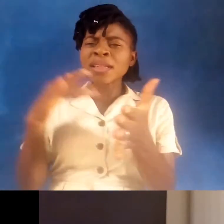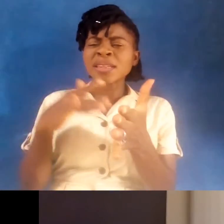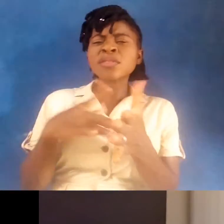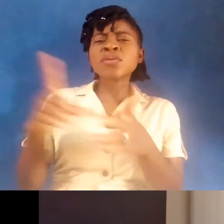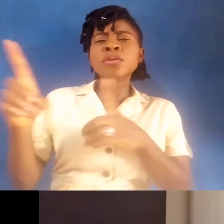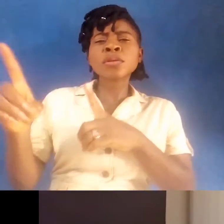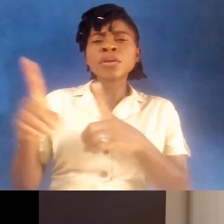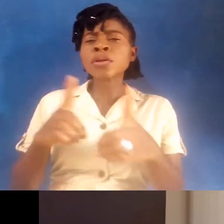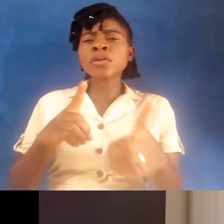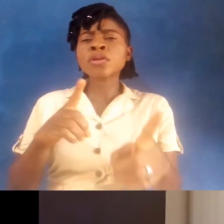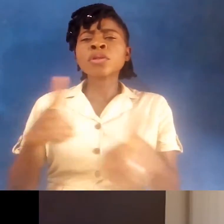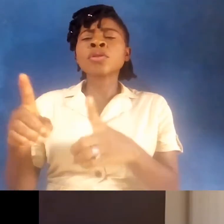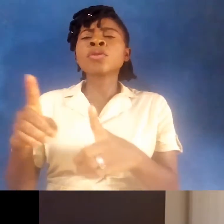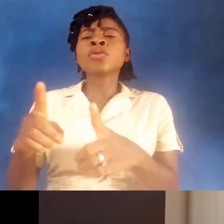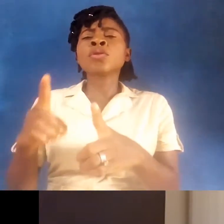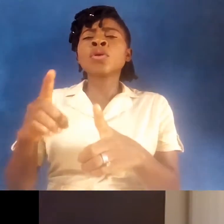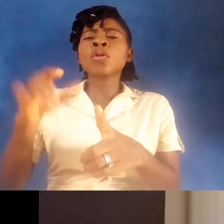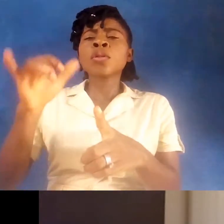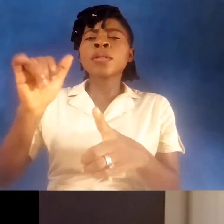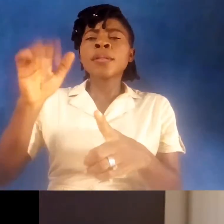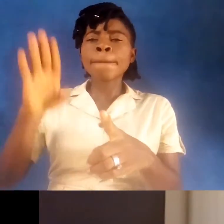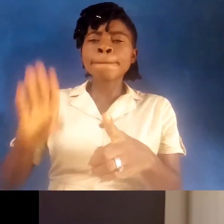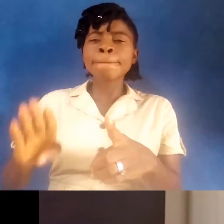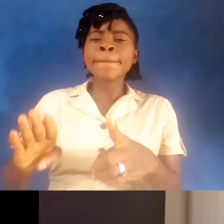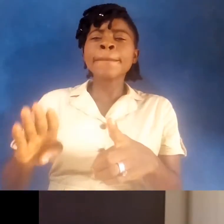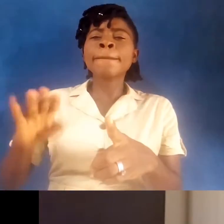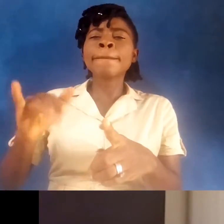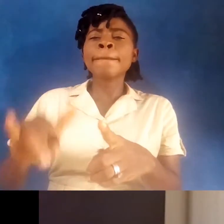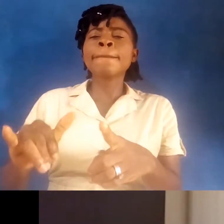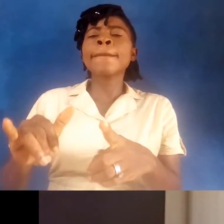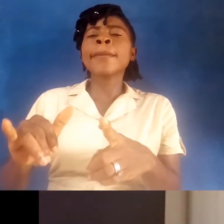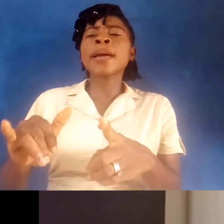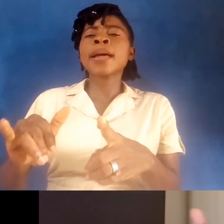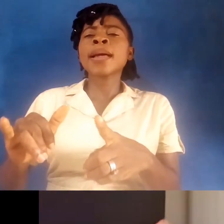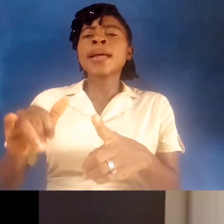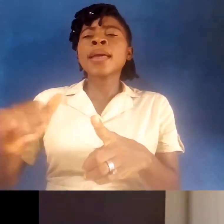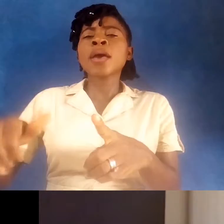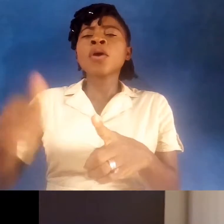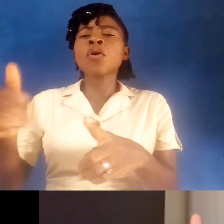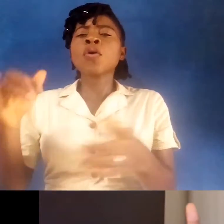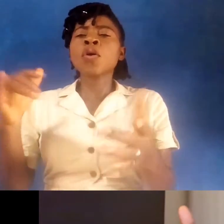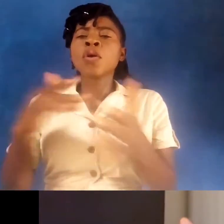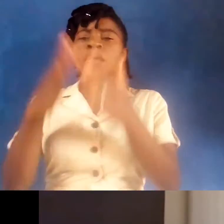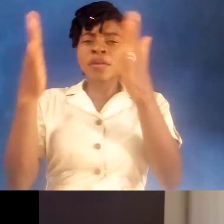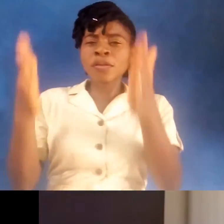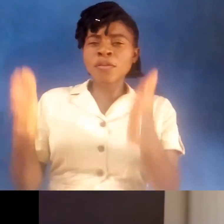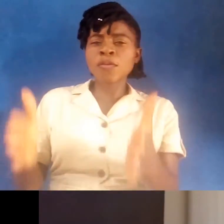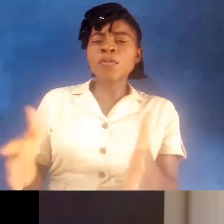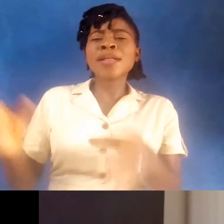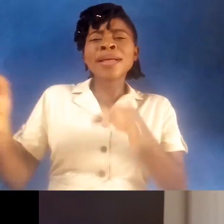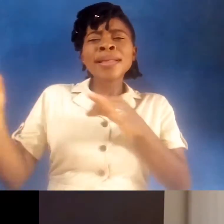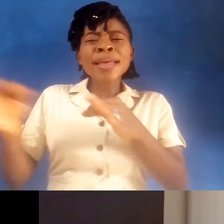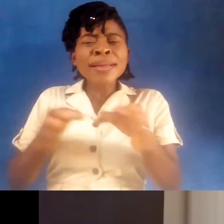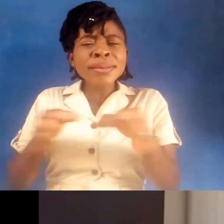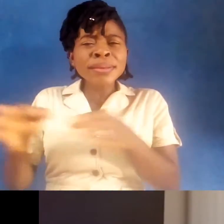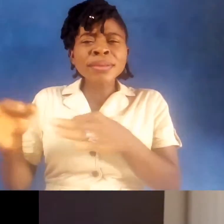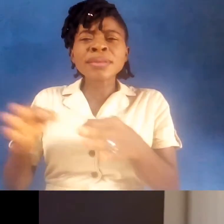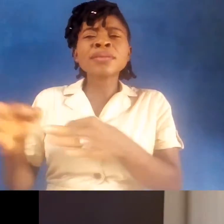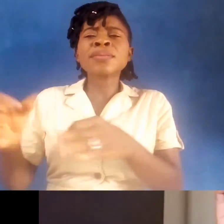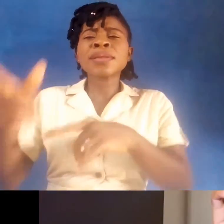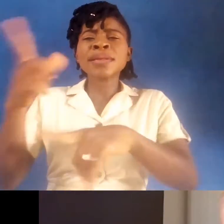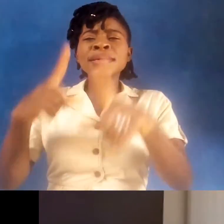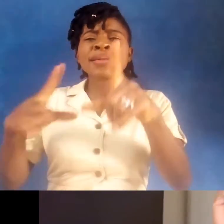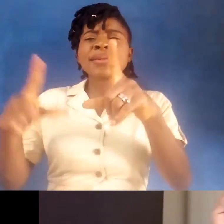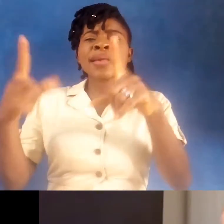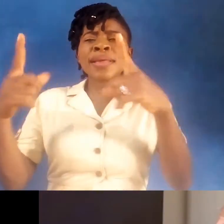other scholars whereby they describe sign language system that is growing up from gestures.